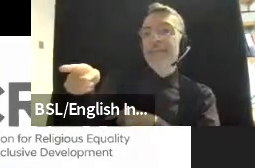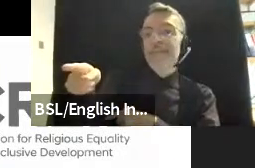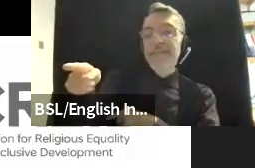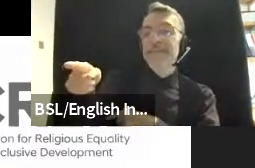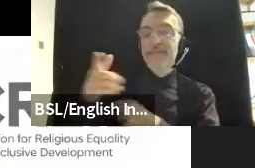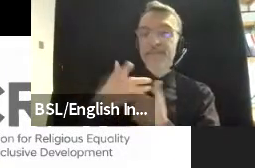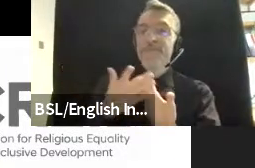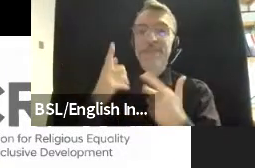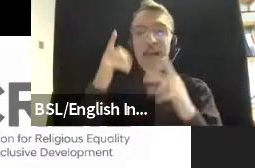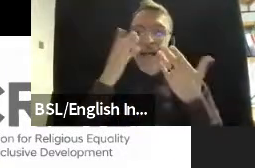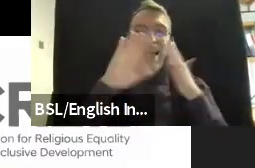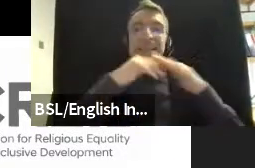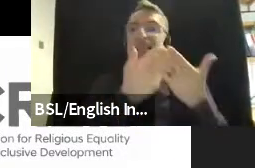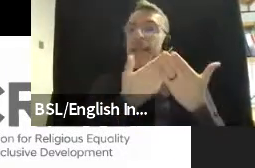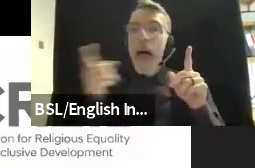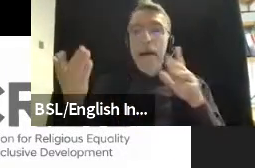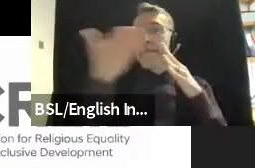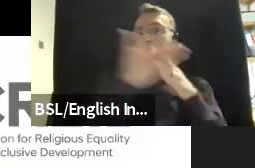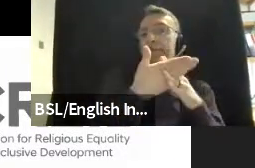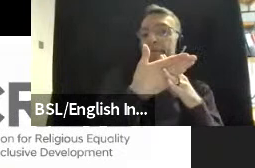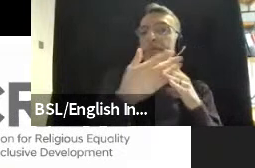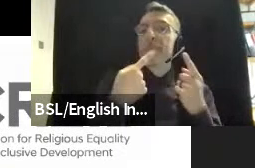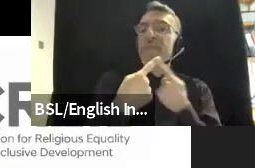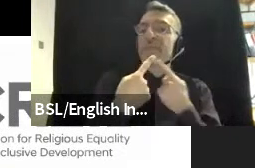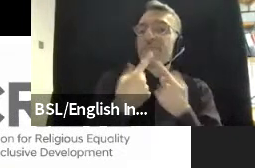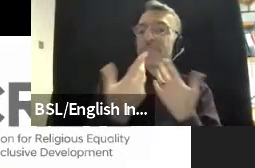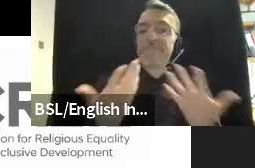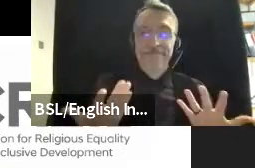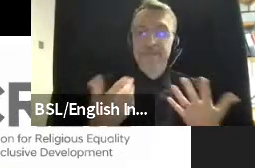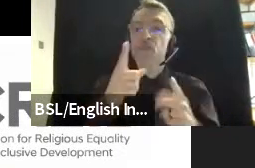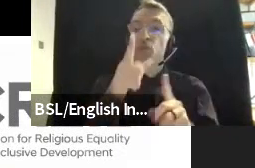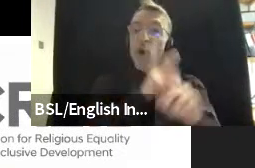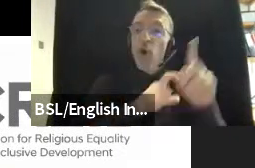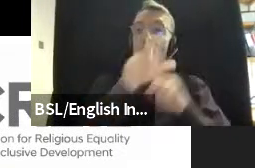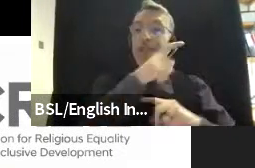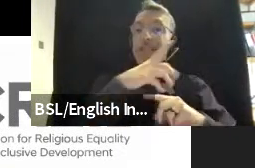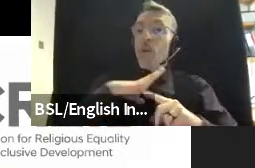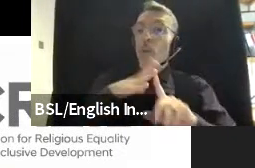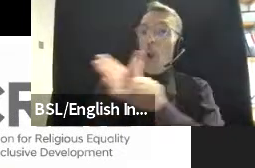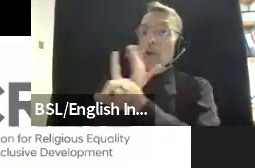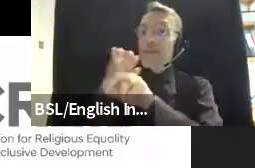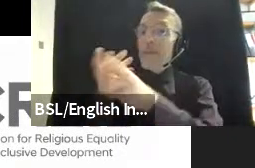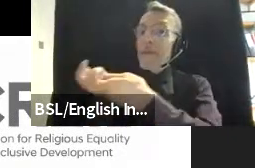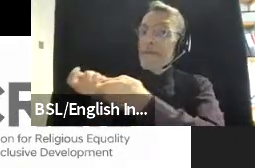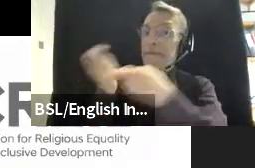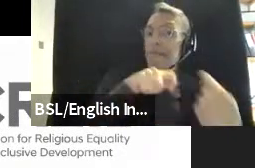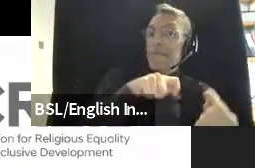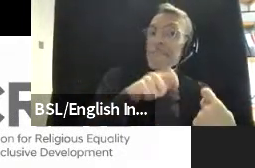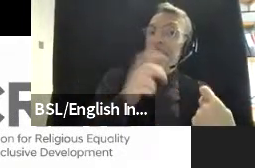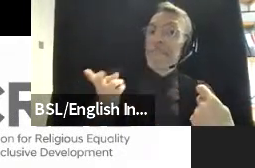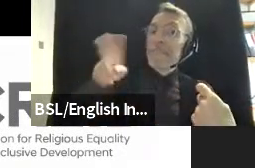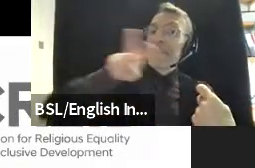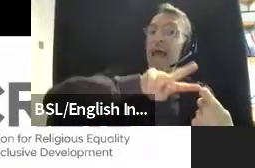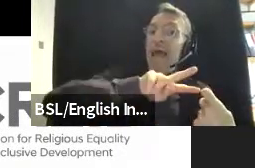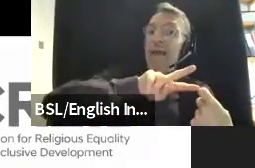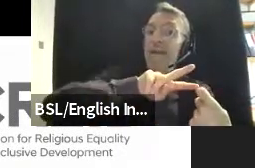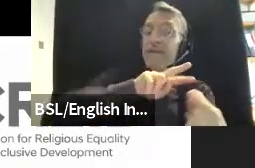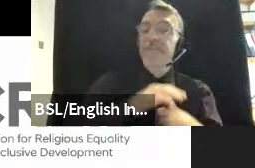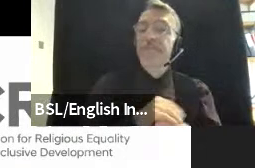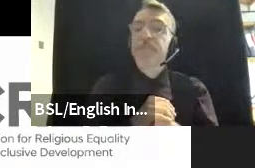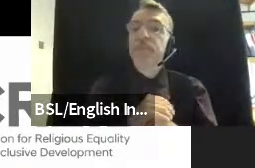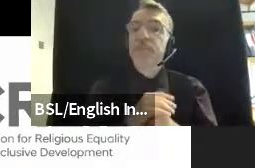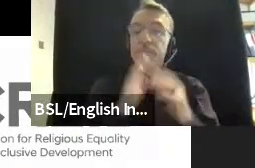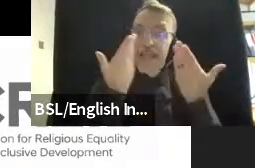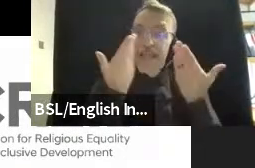lot about Islam. So the idea of this community was to bring them back to